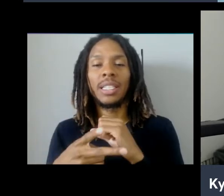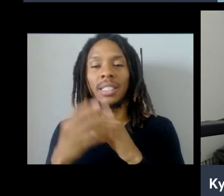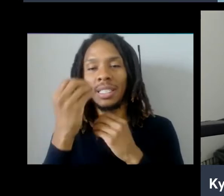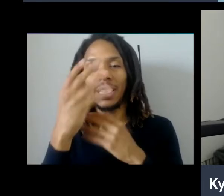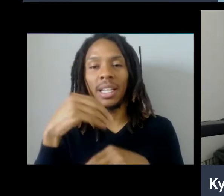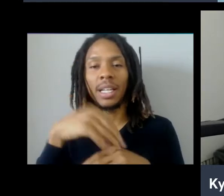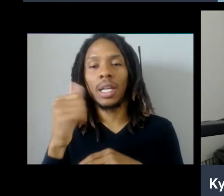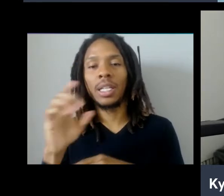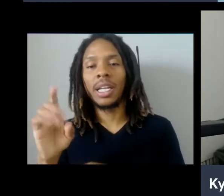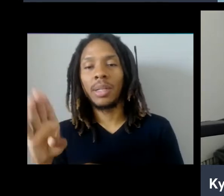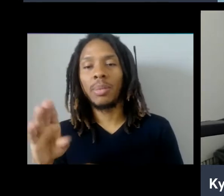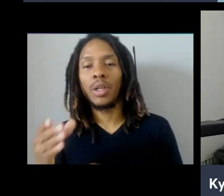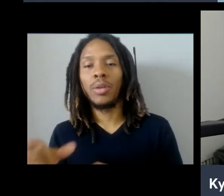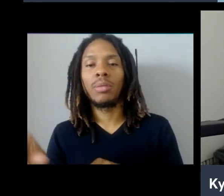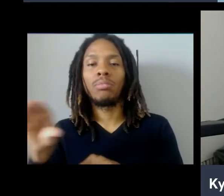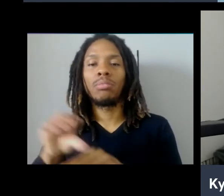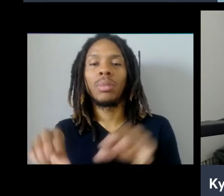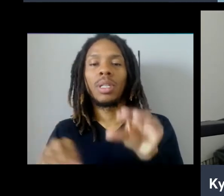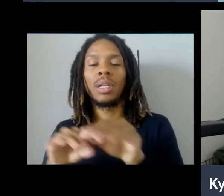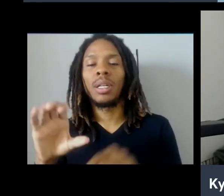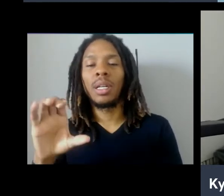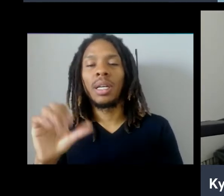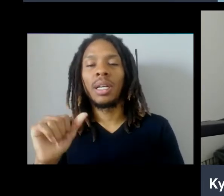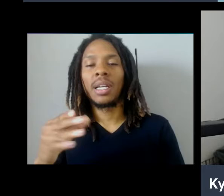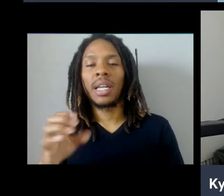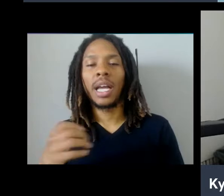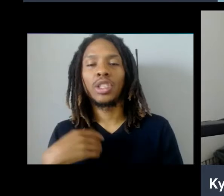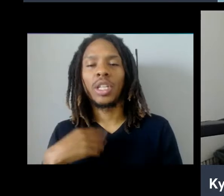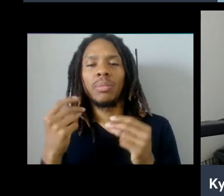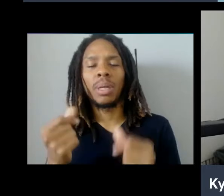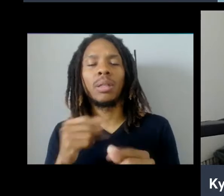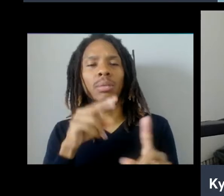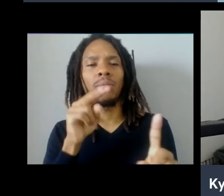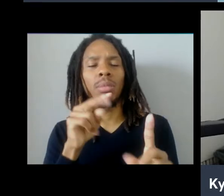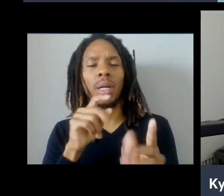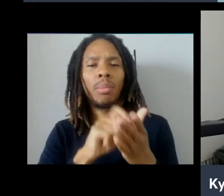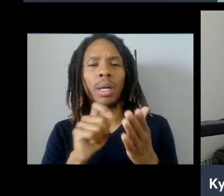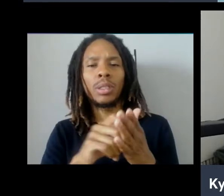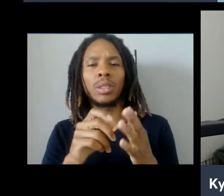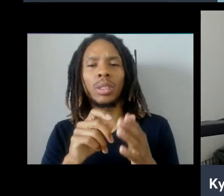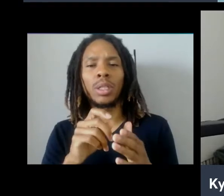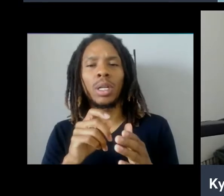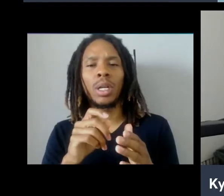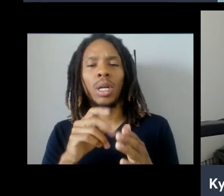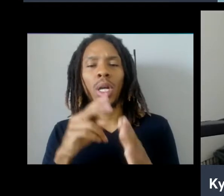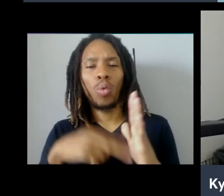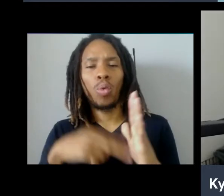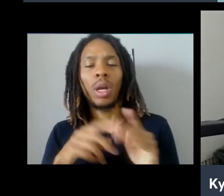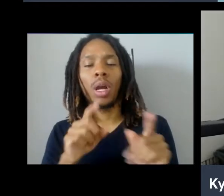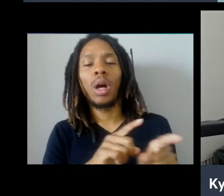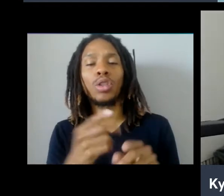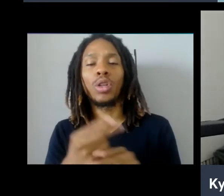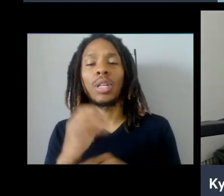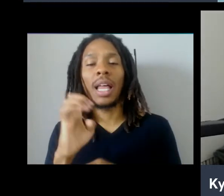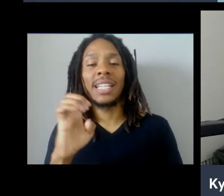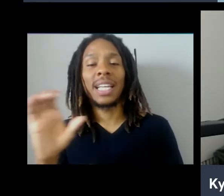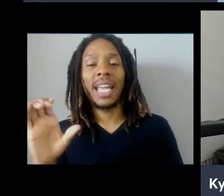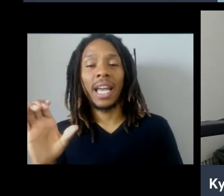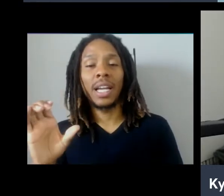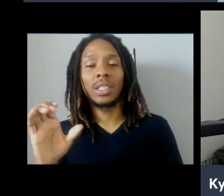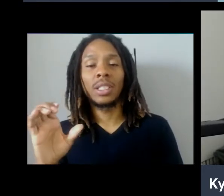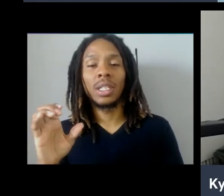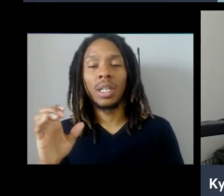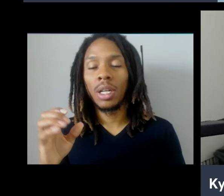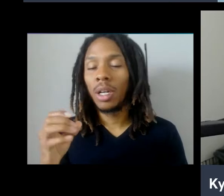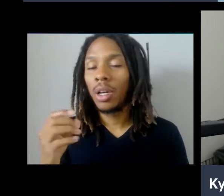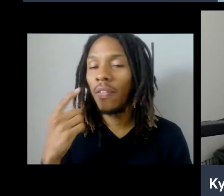cache on top of that, get microsecond reads and write, so ultra fast performance. You can also use ElastiCache as an ephemeral data store.